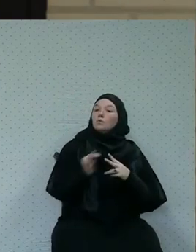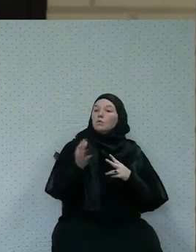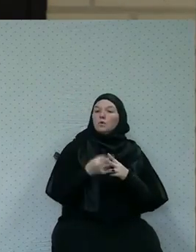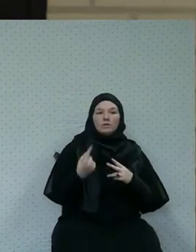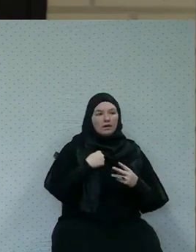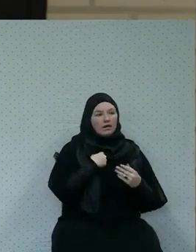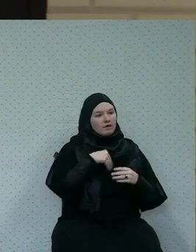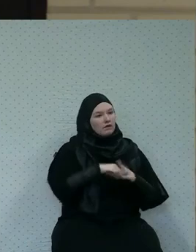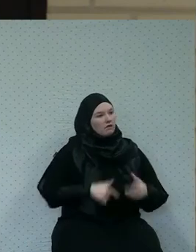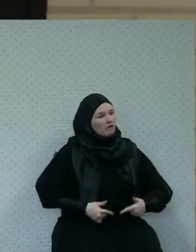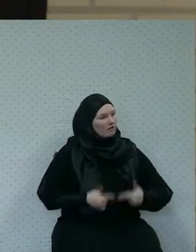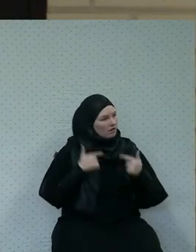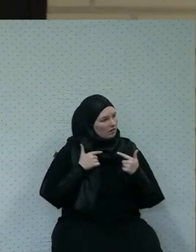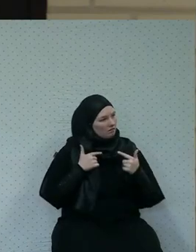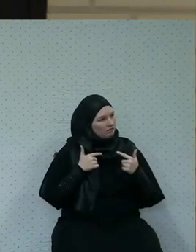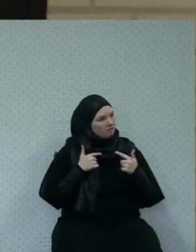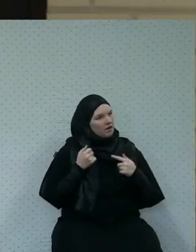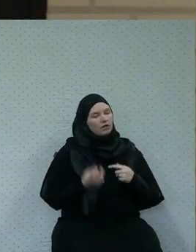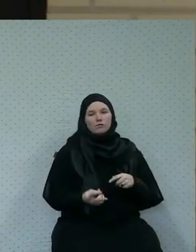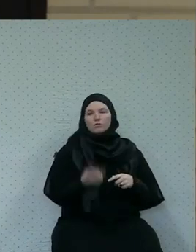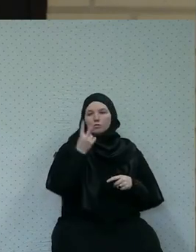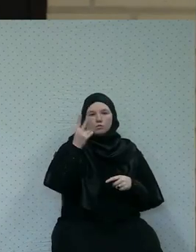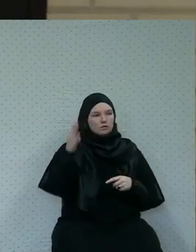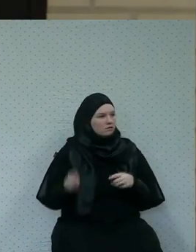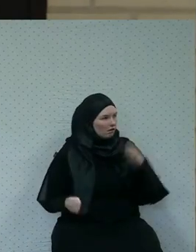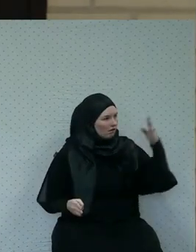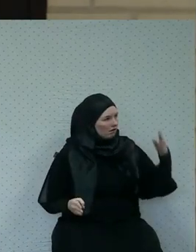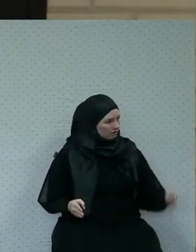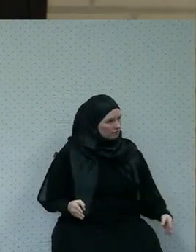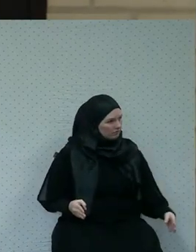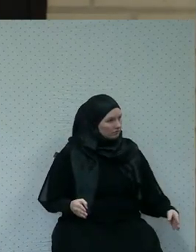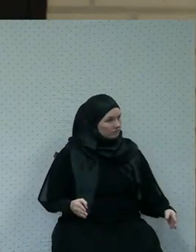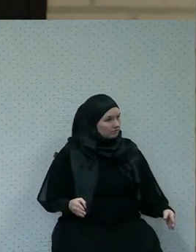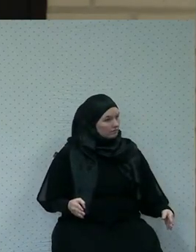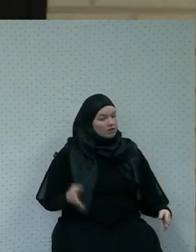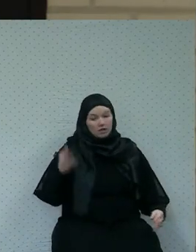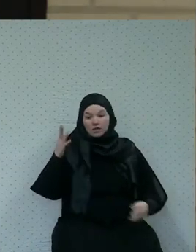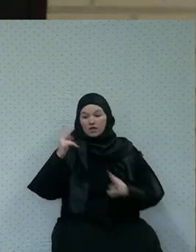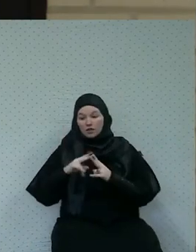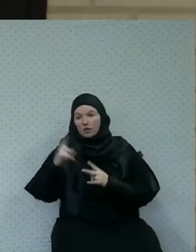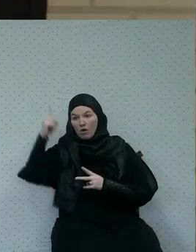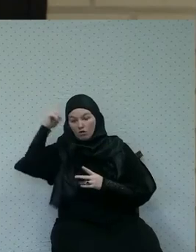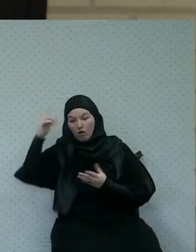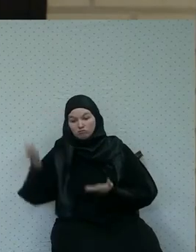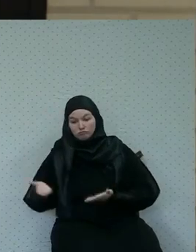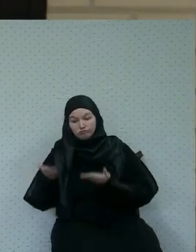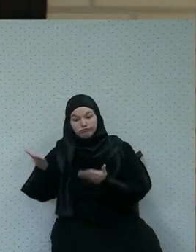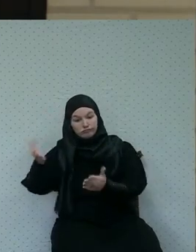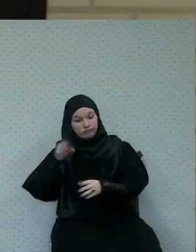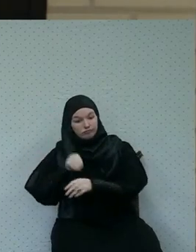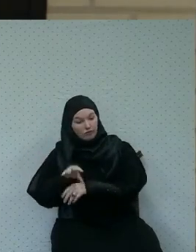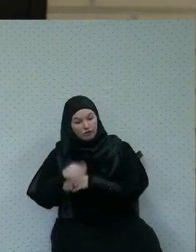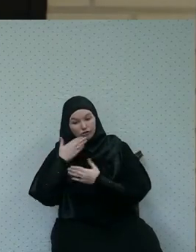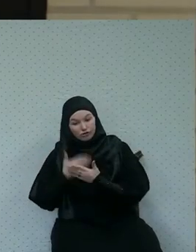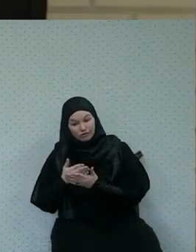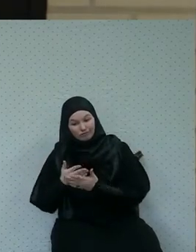life has two sides to it, that you are either pleasing to Allah or you are